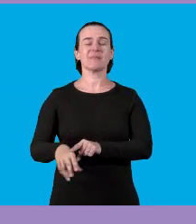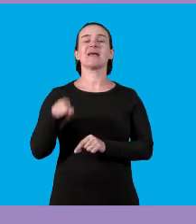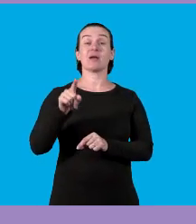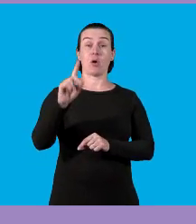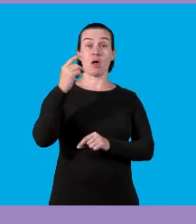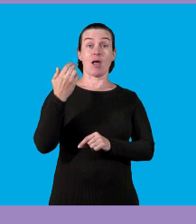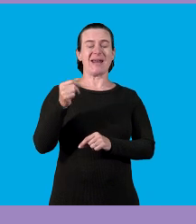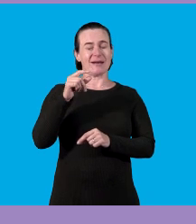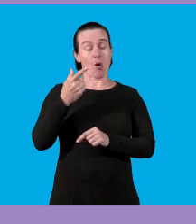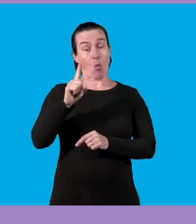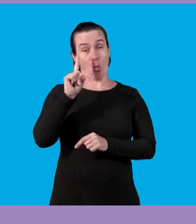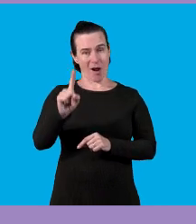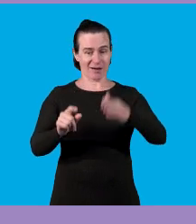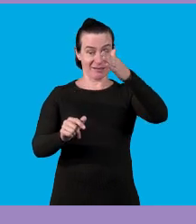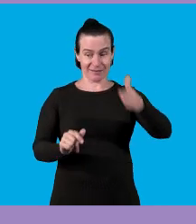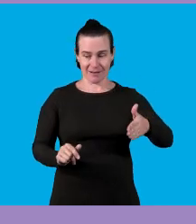side.